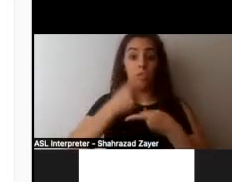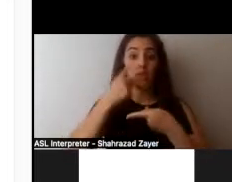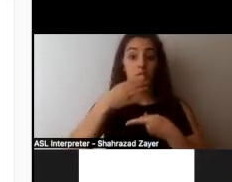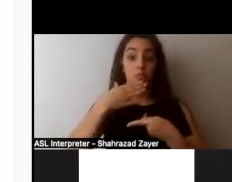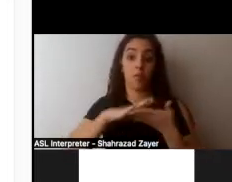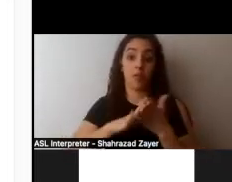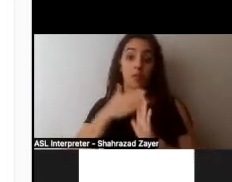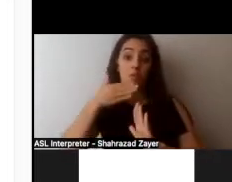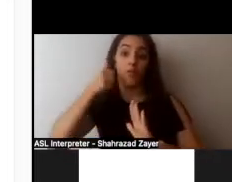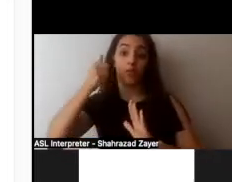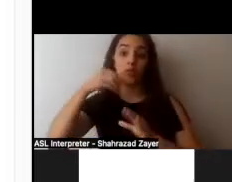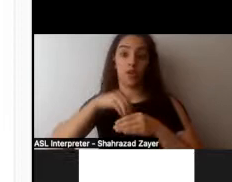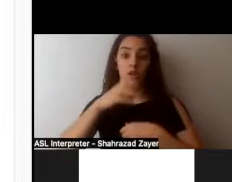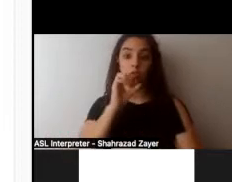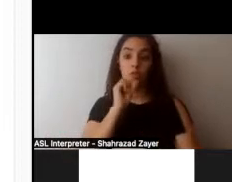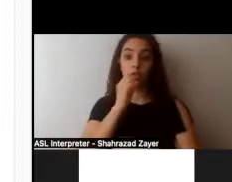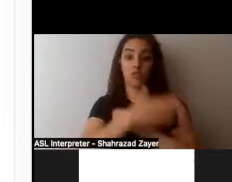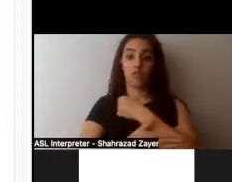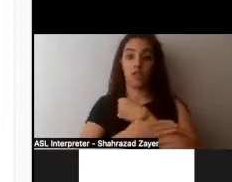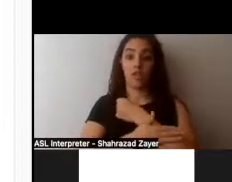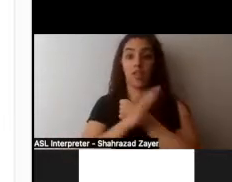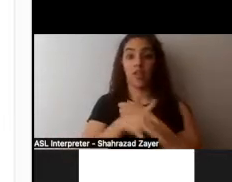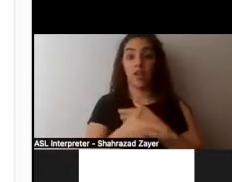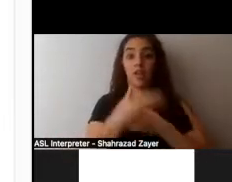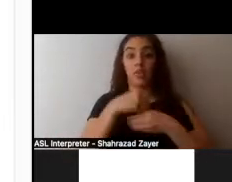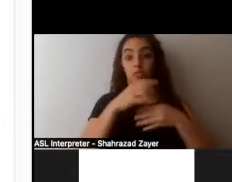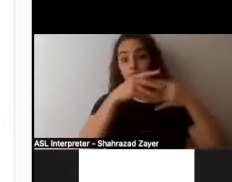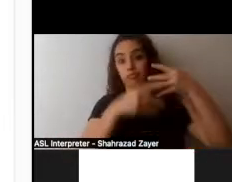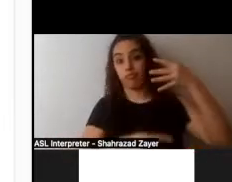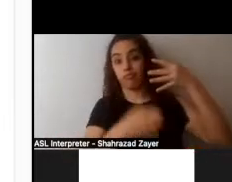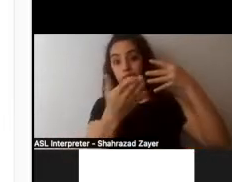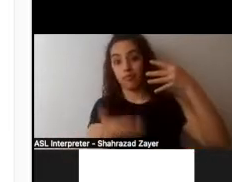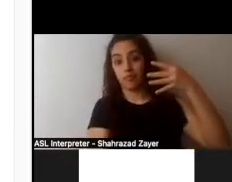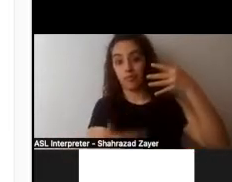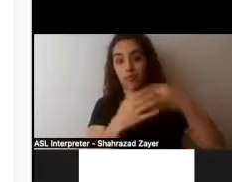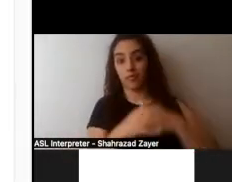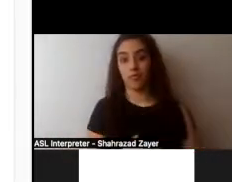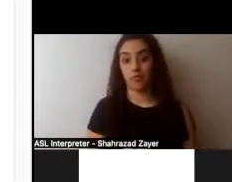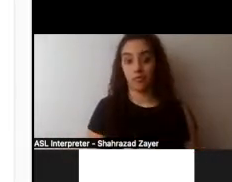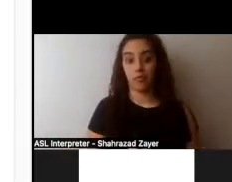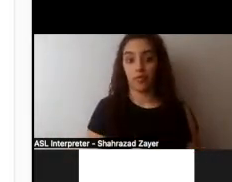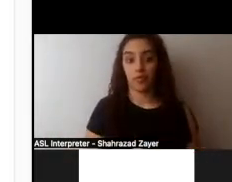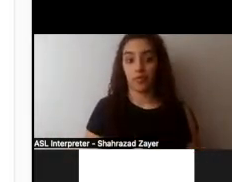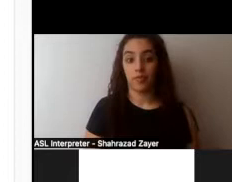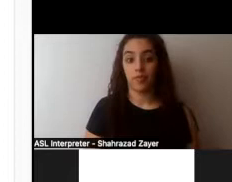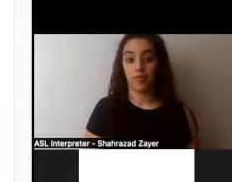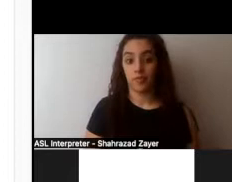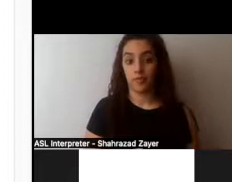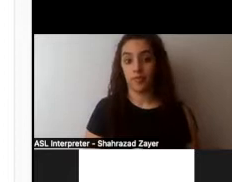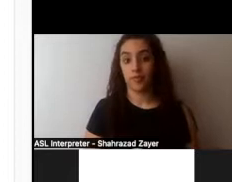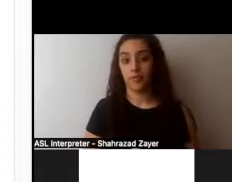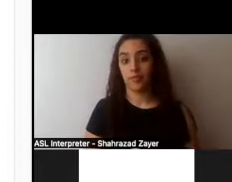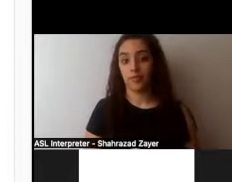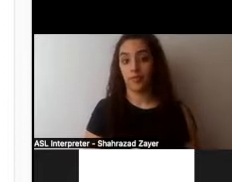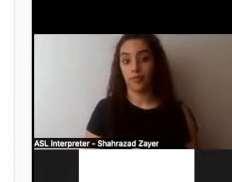includes community-based organizations, religious and civic groups, and of course the wraparound care services,